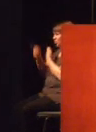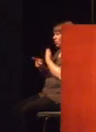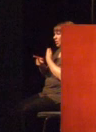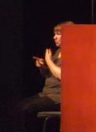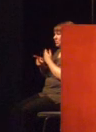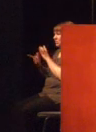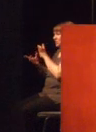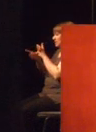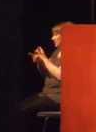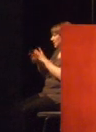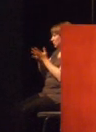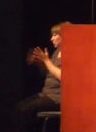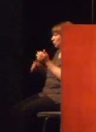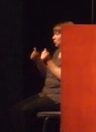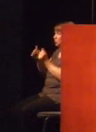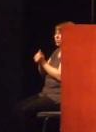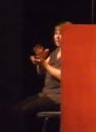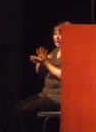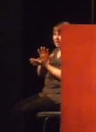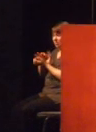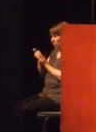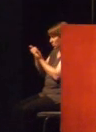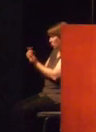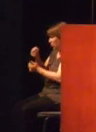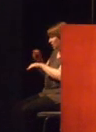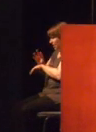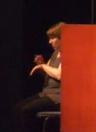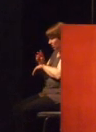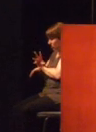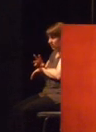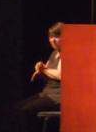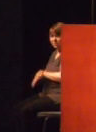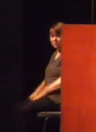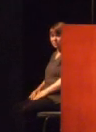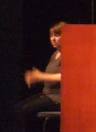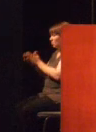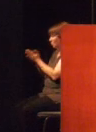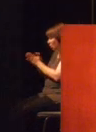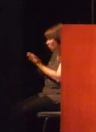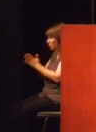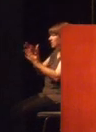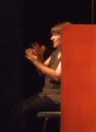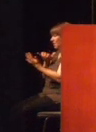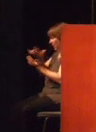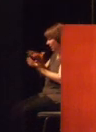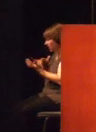with academic support and counseling, access to college support resources, which includes textbooks and